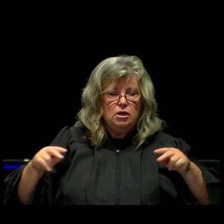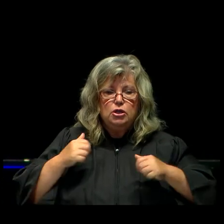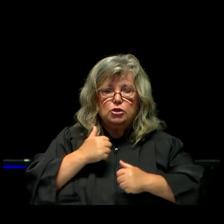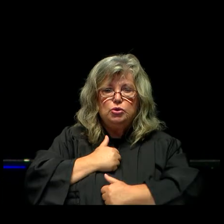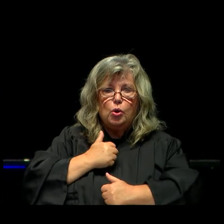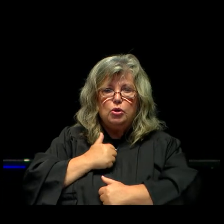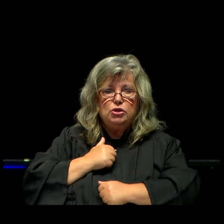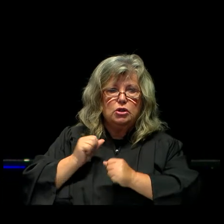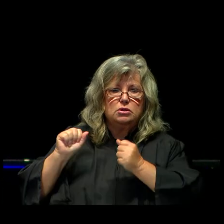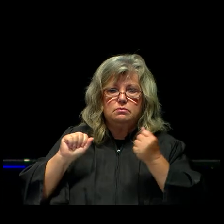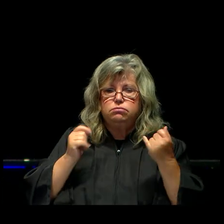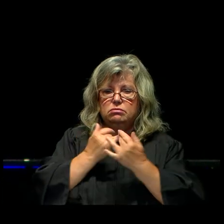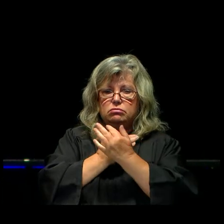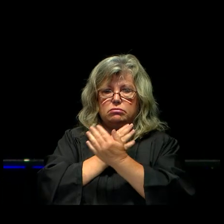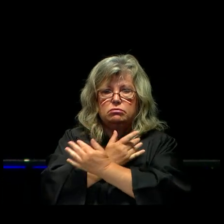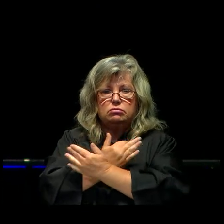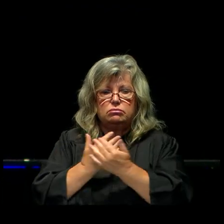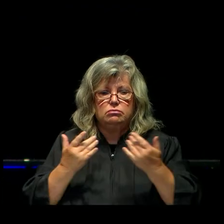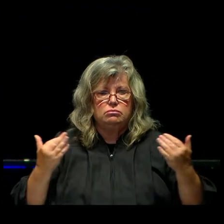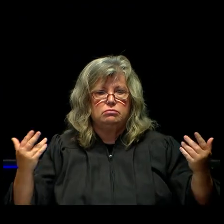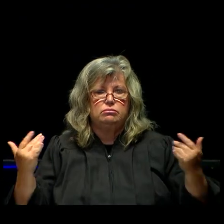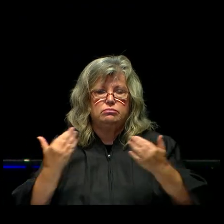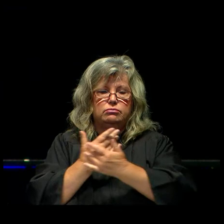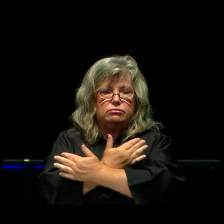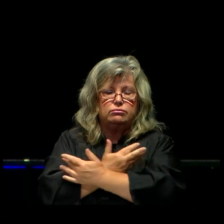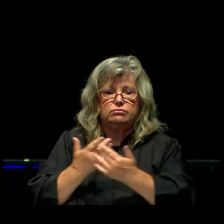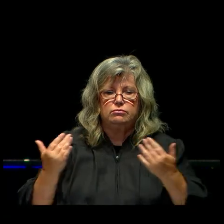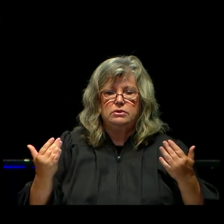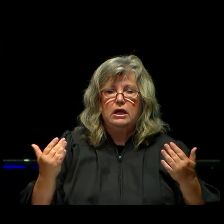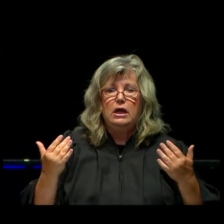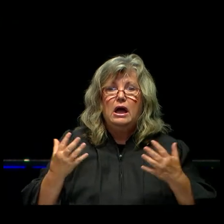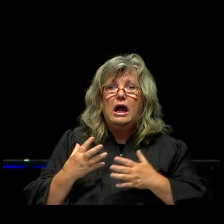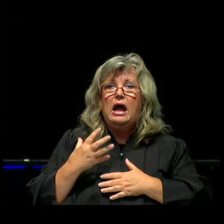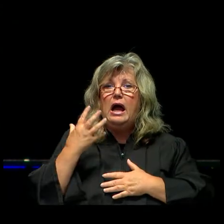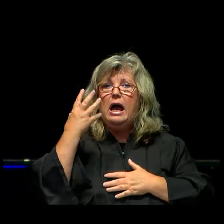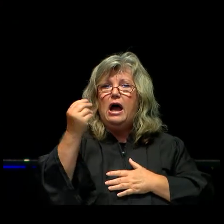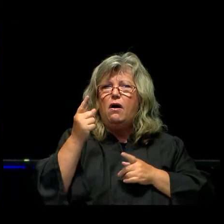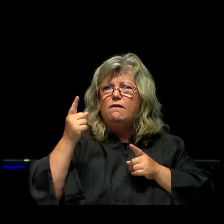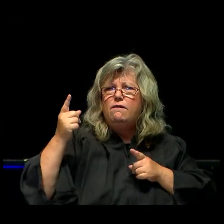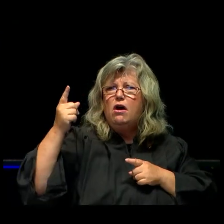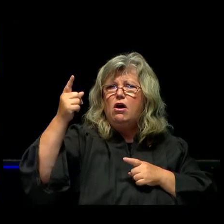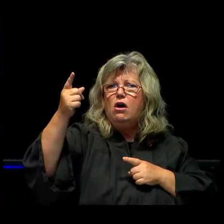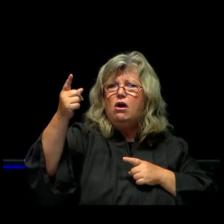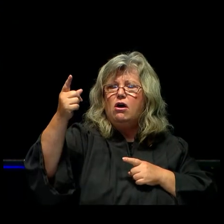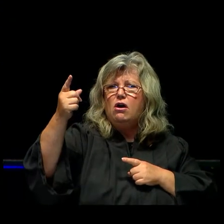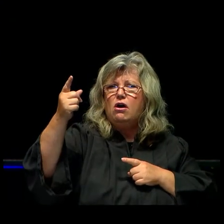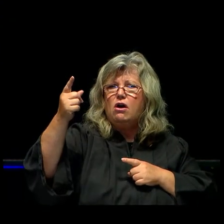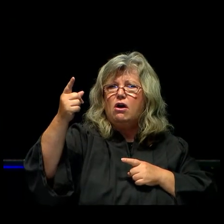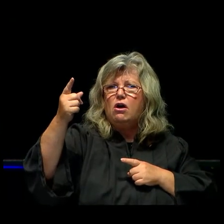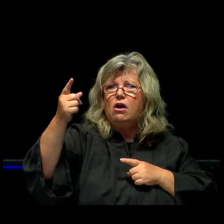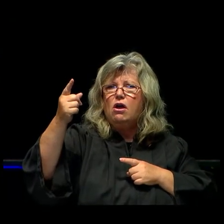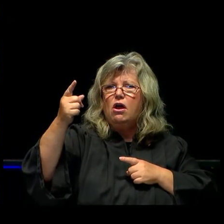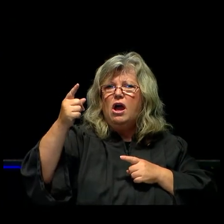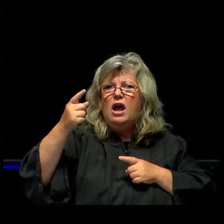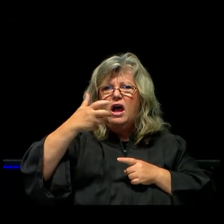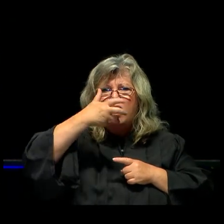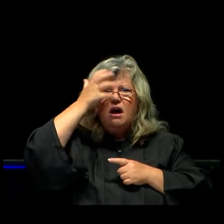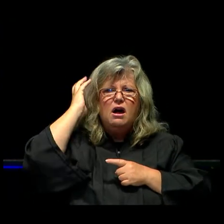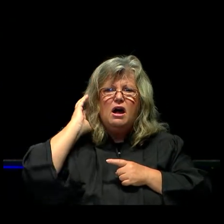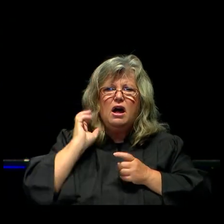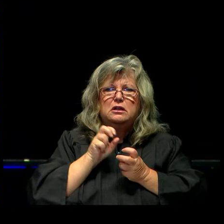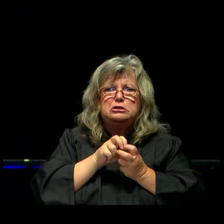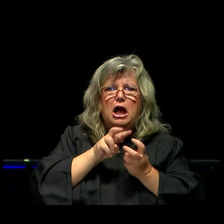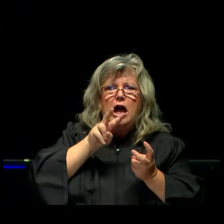went, their foot servants too. Outside in the distance, a wild cat did growl.